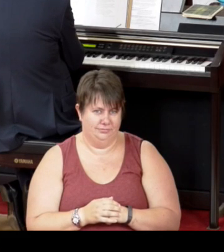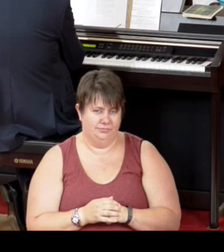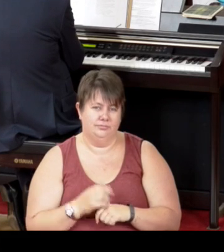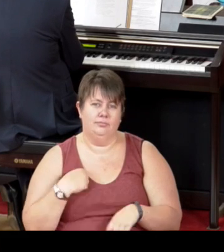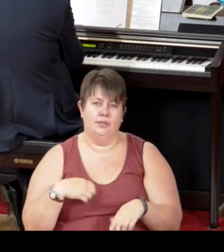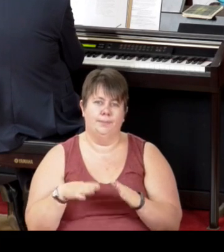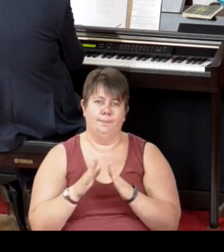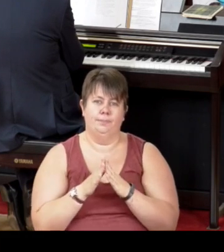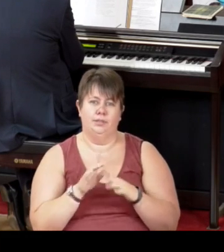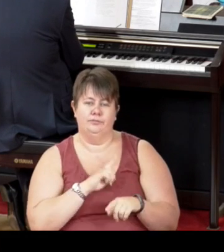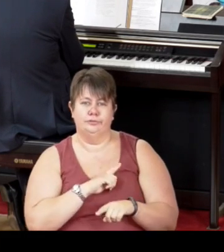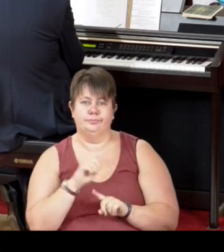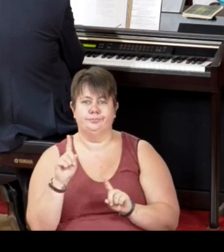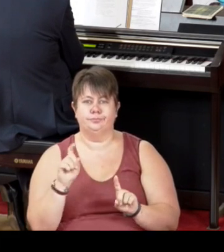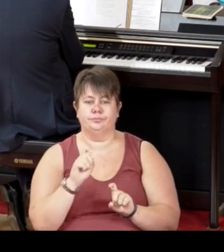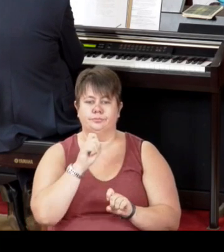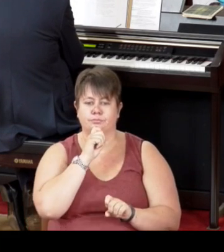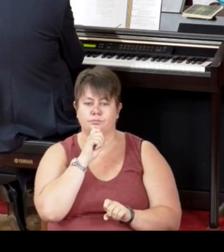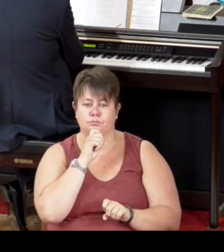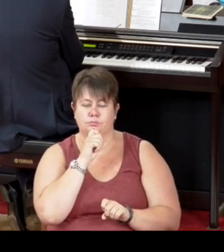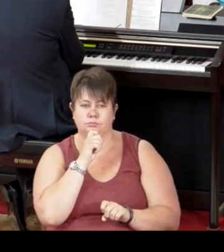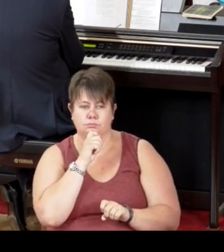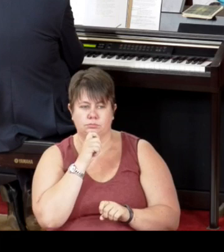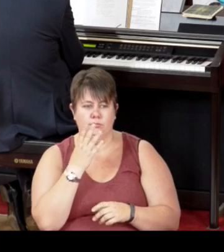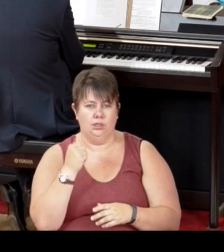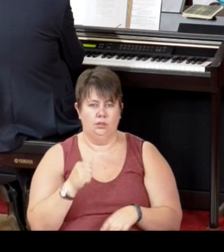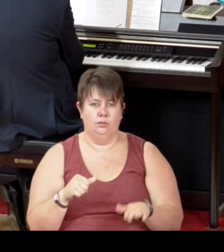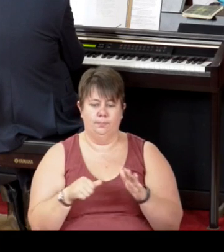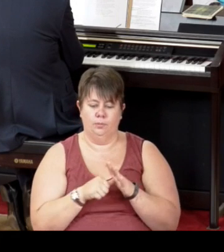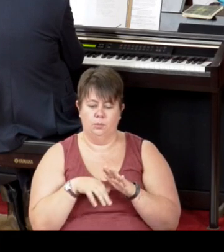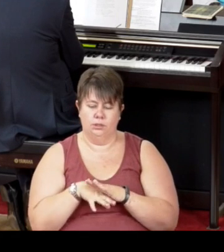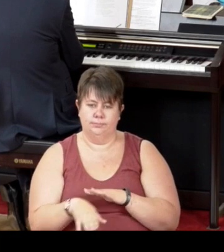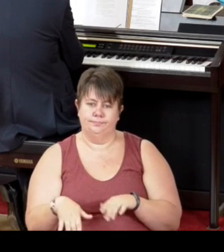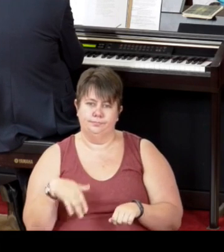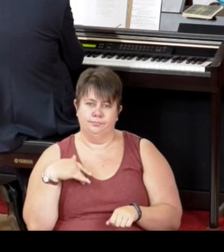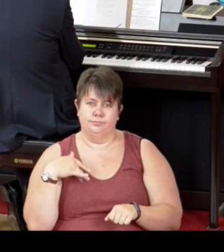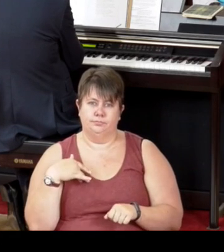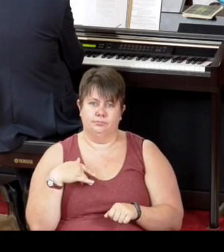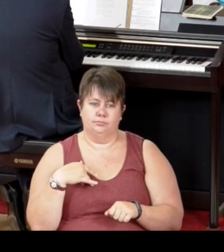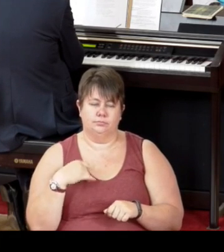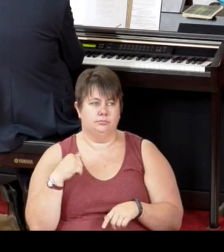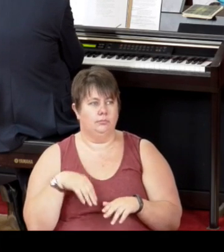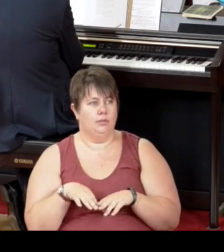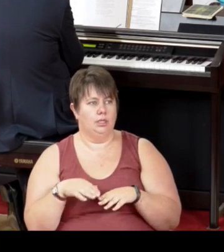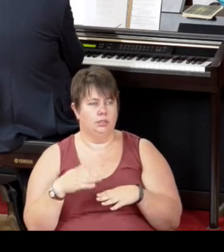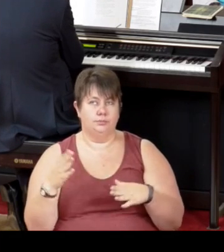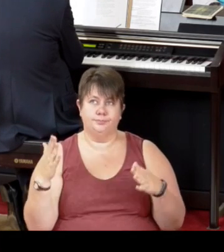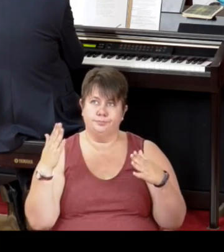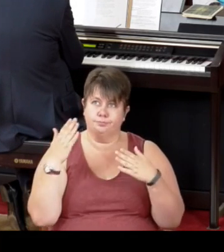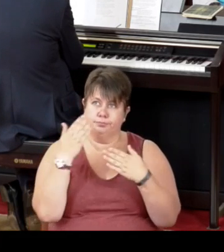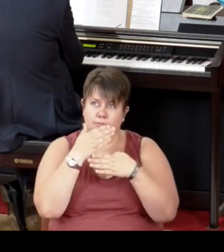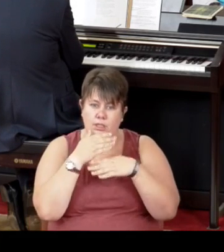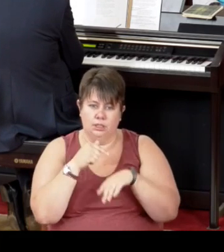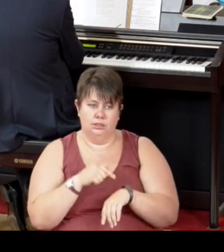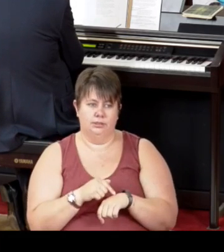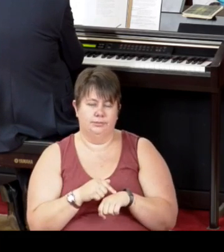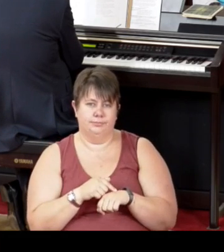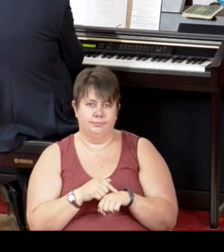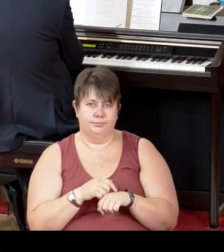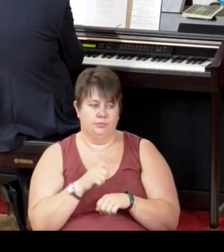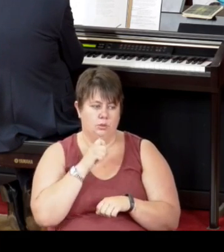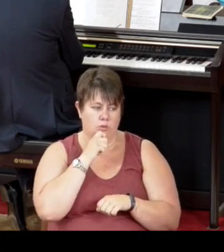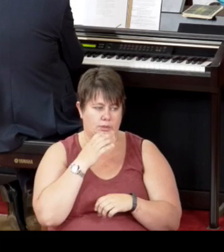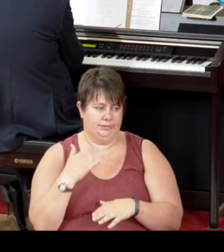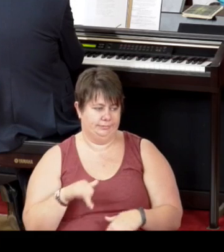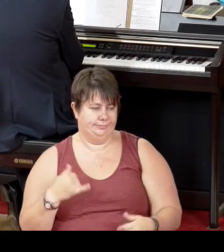We pray as well for those who face dark and difficult times, those who are facing the